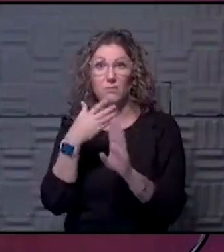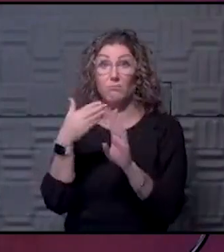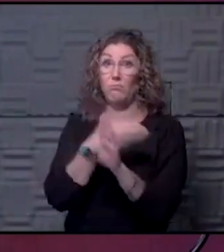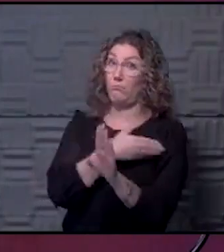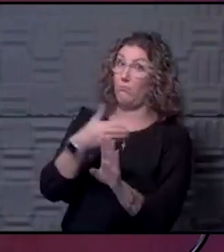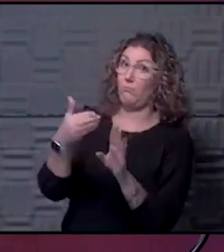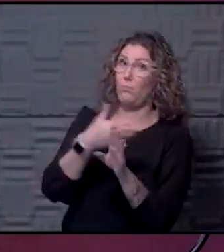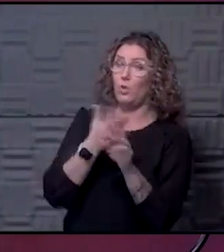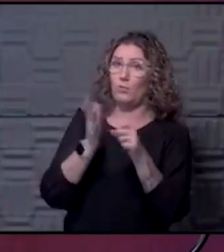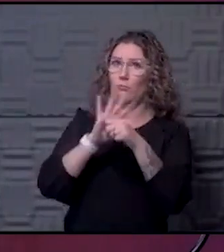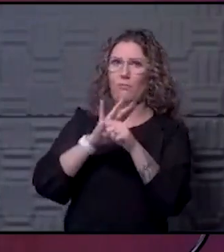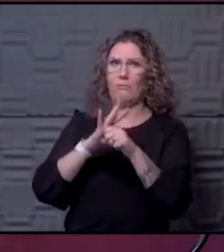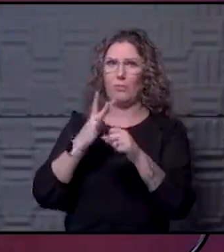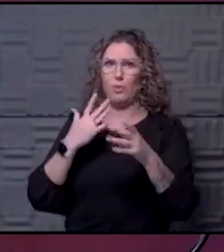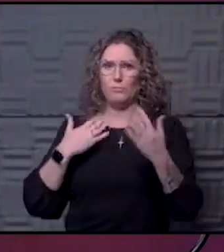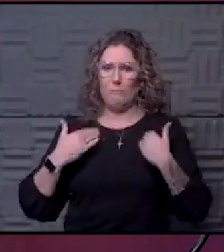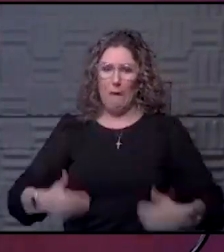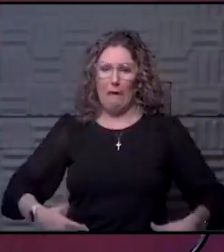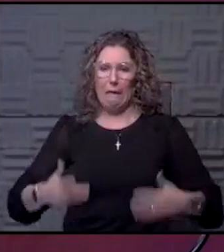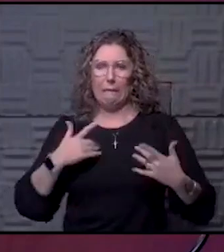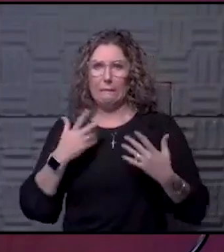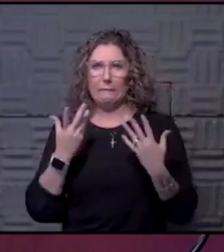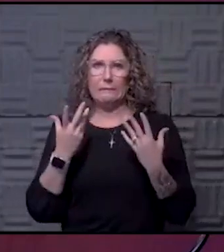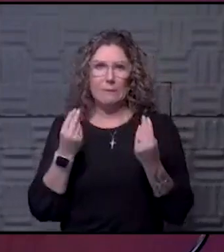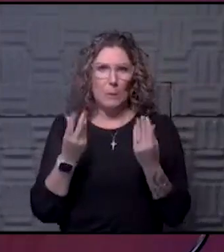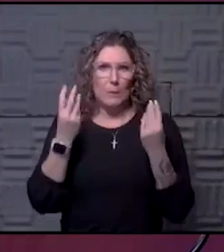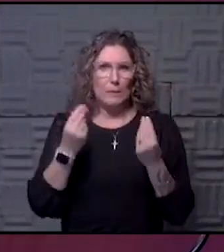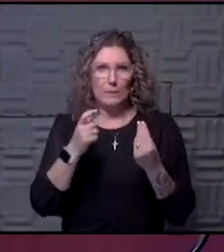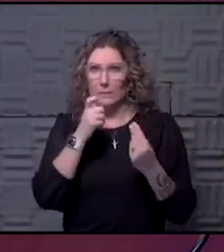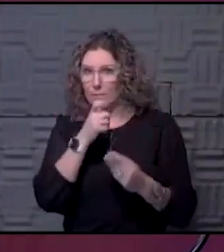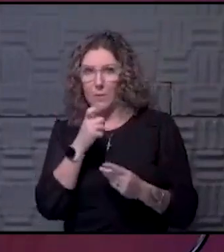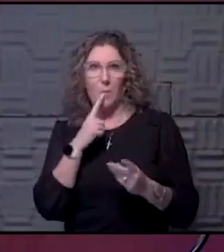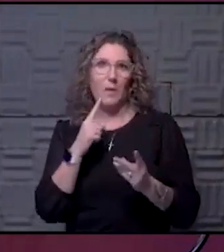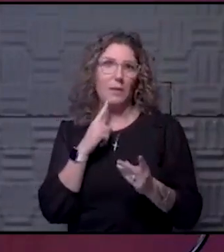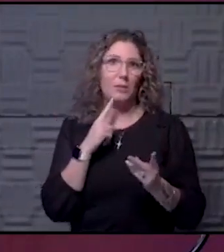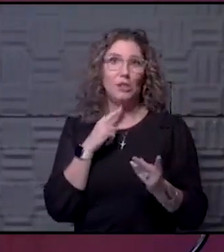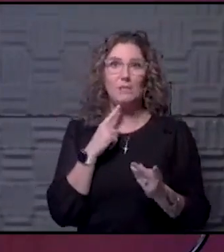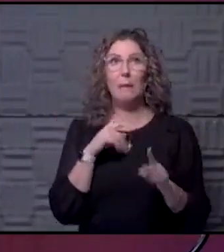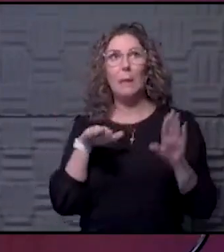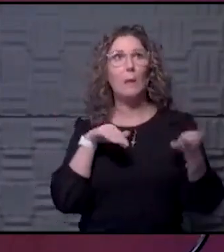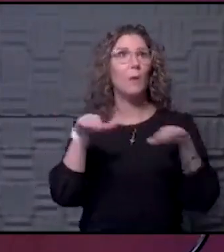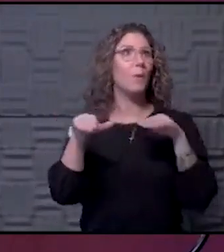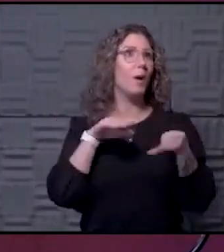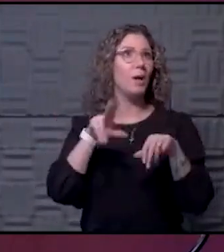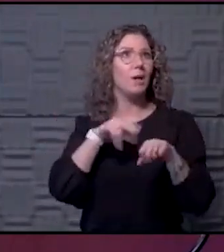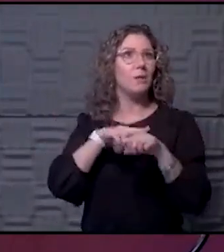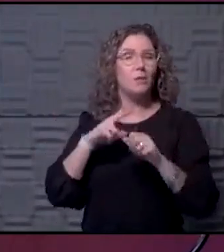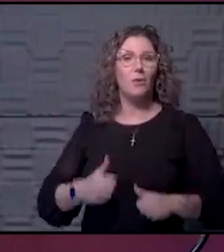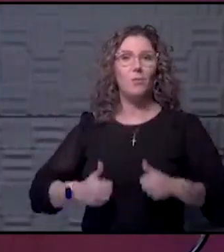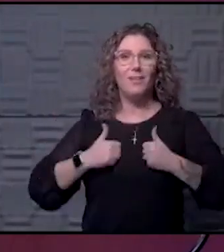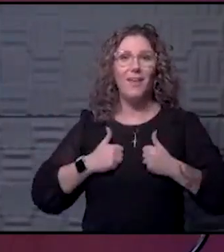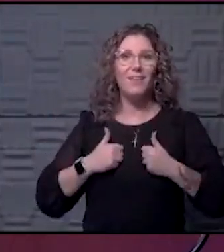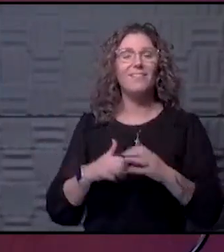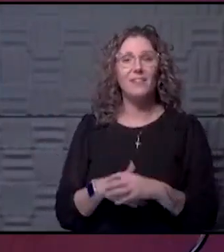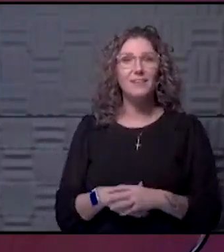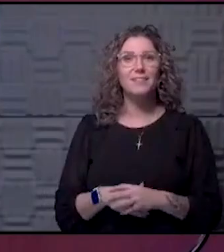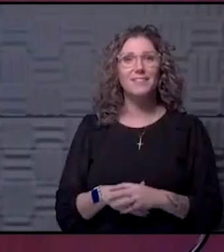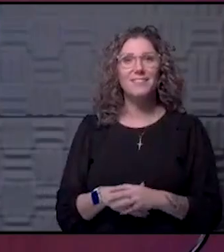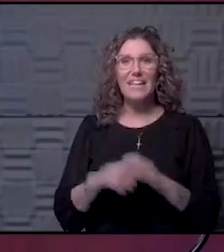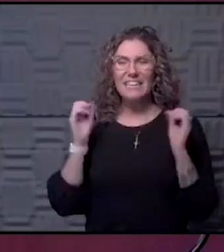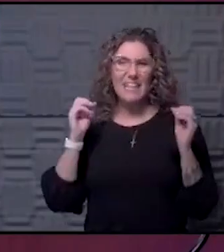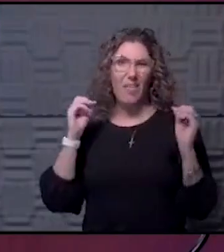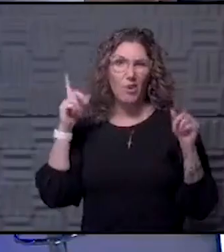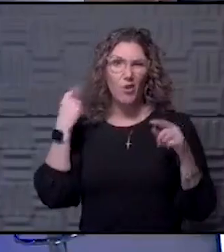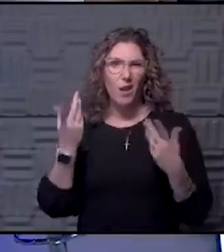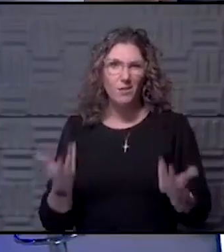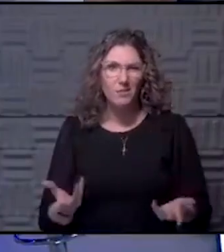there's bodily fluids and just things that we don't need to be traipsing around in, right? So, nothing